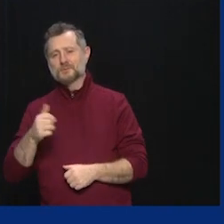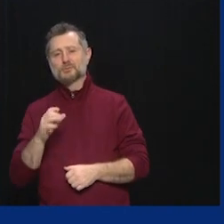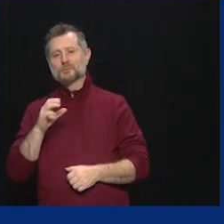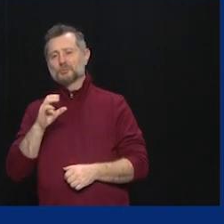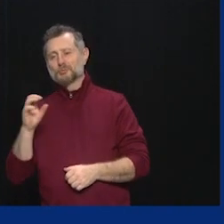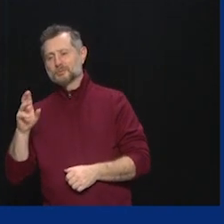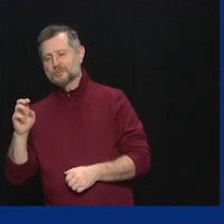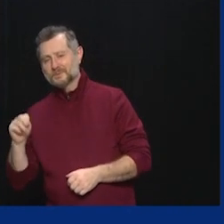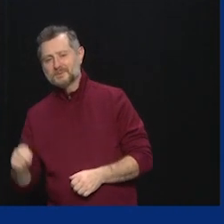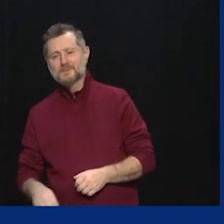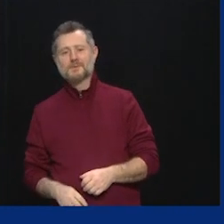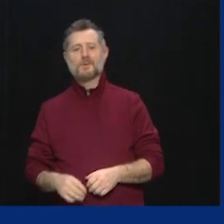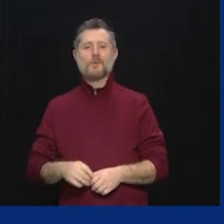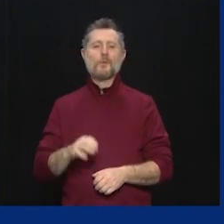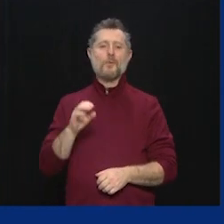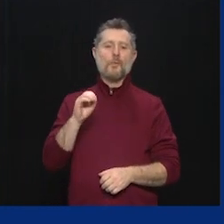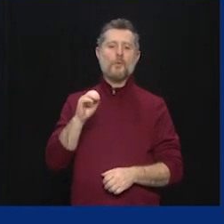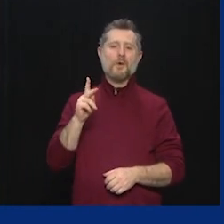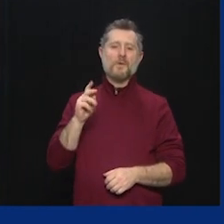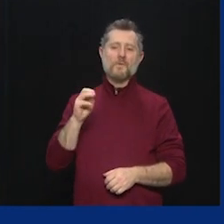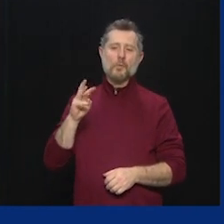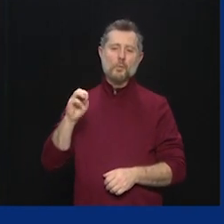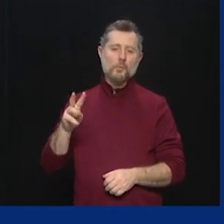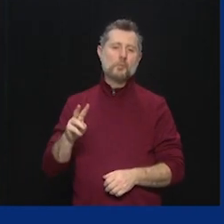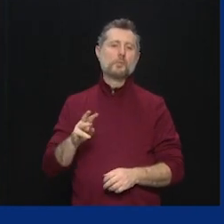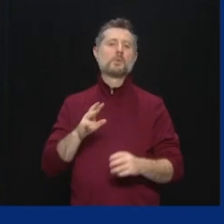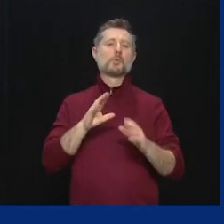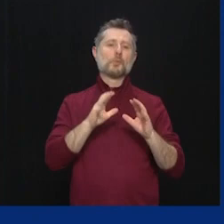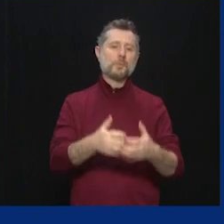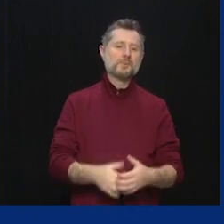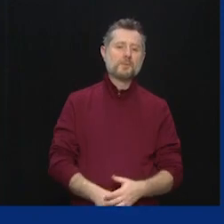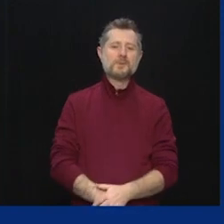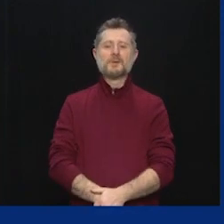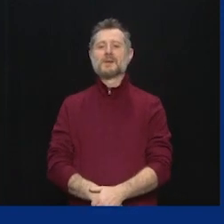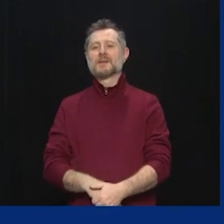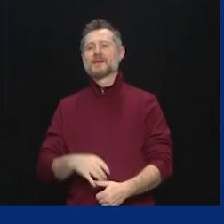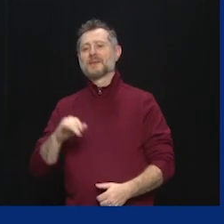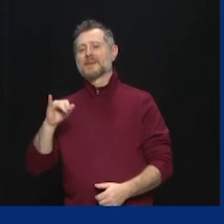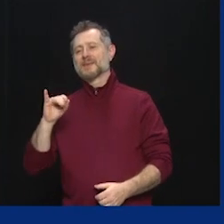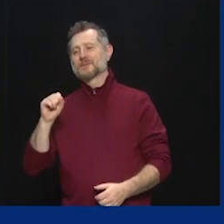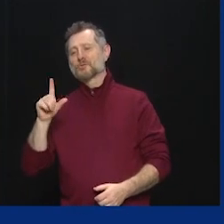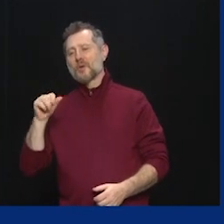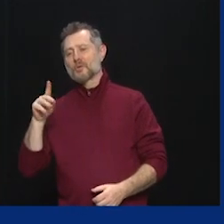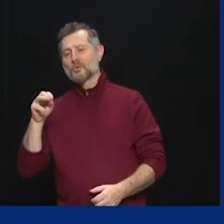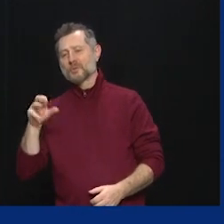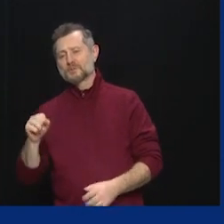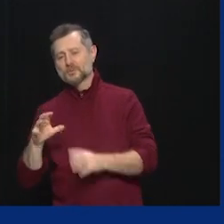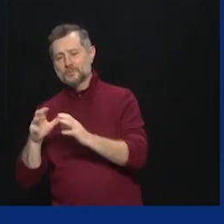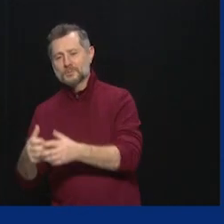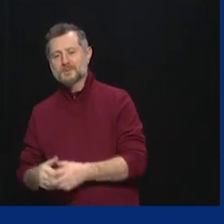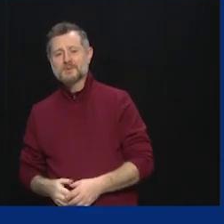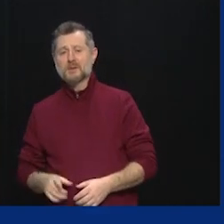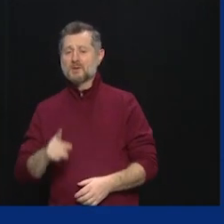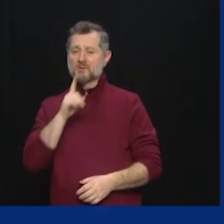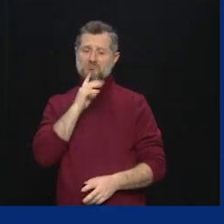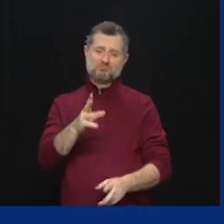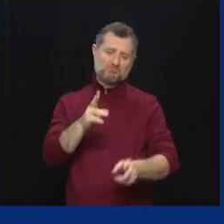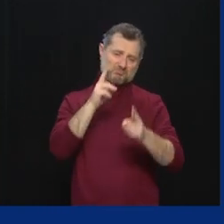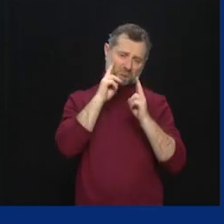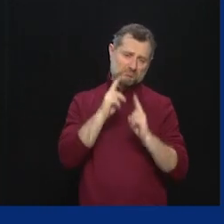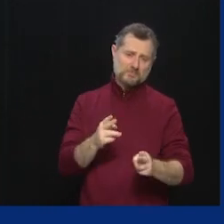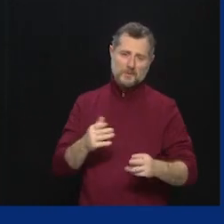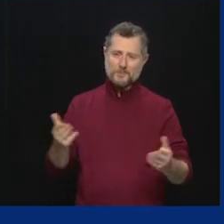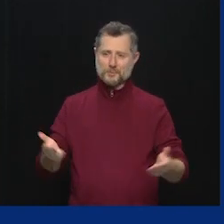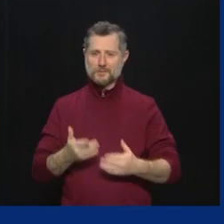Group, John, Scott, and the entire Islanders organization. It's truly an honor to be here today for the opening of UBS